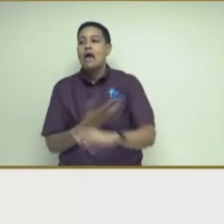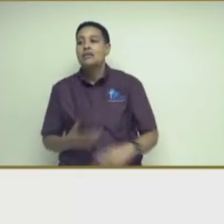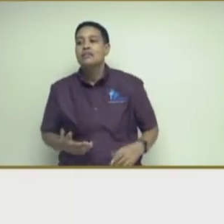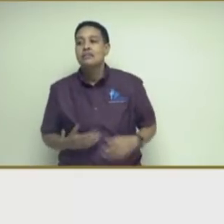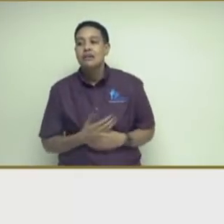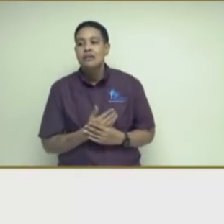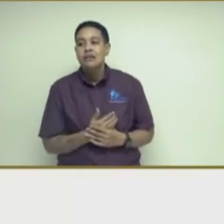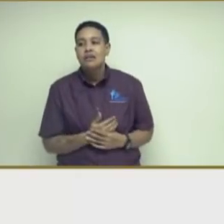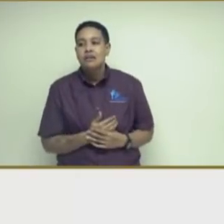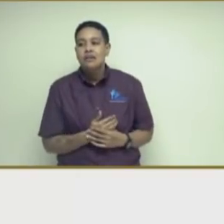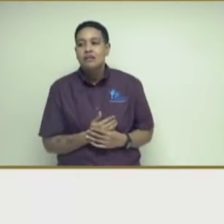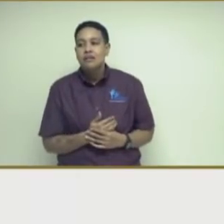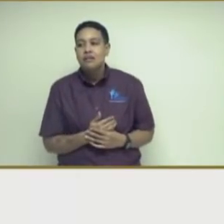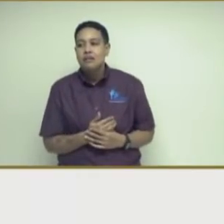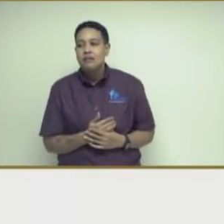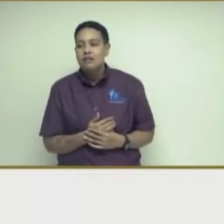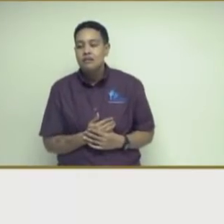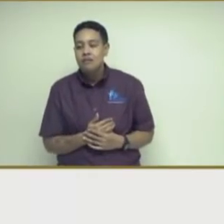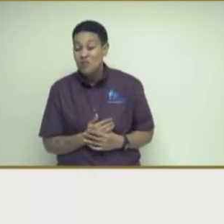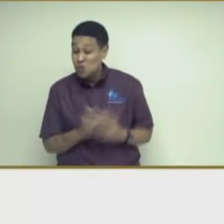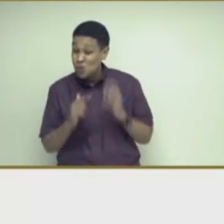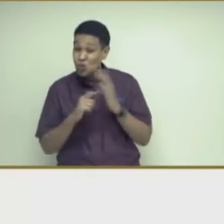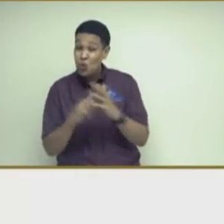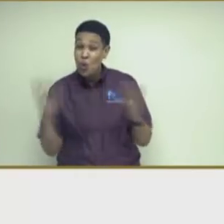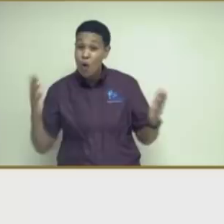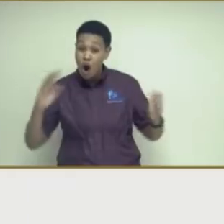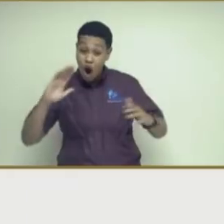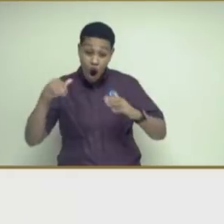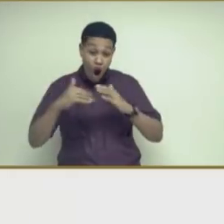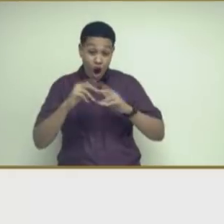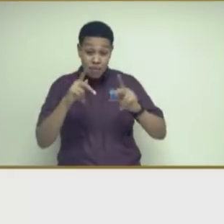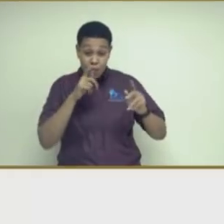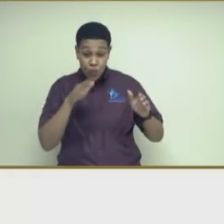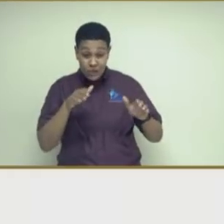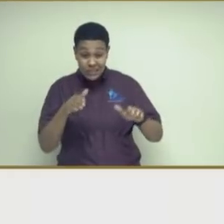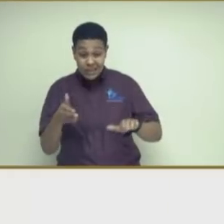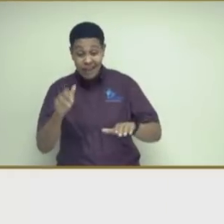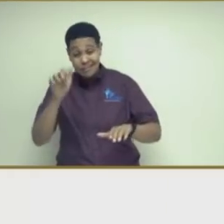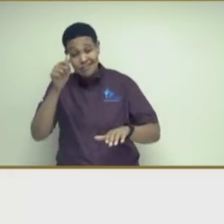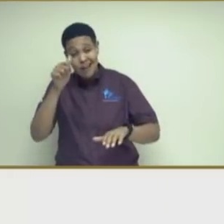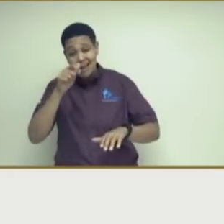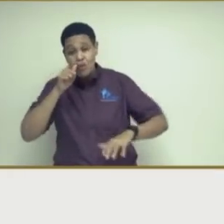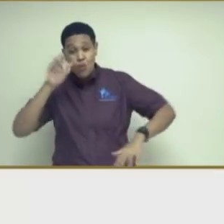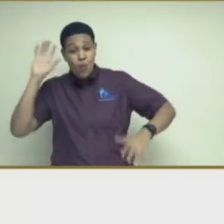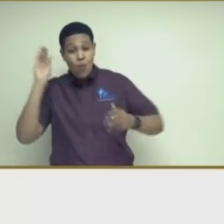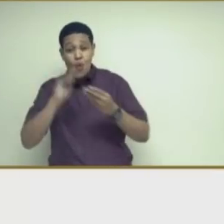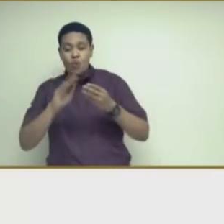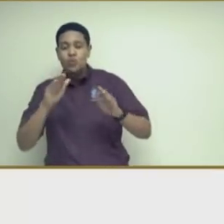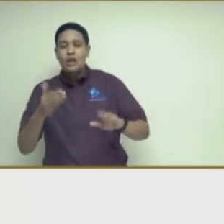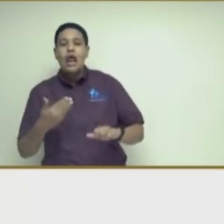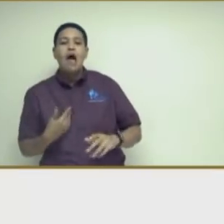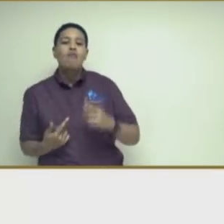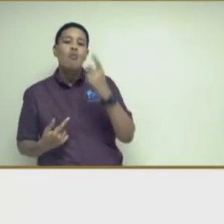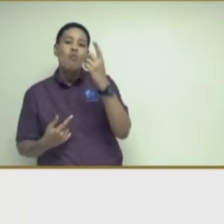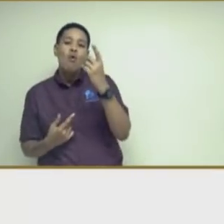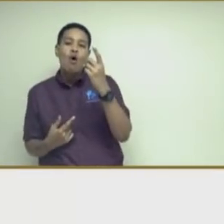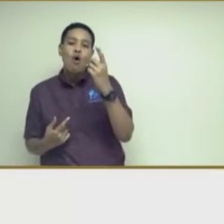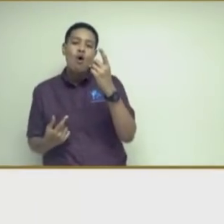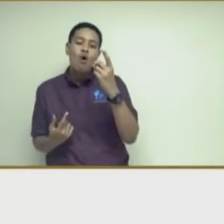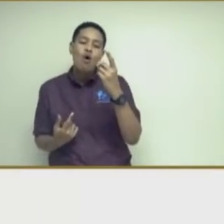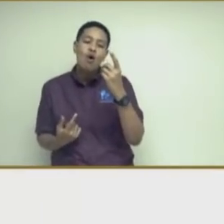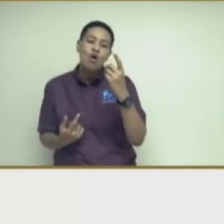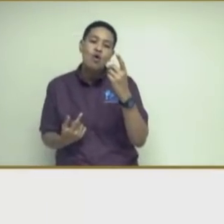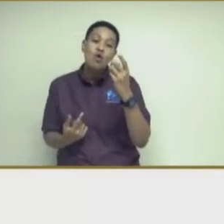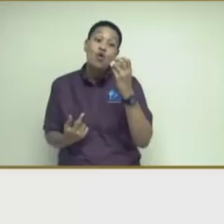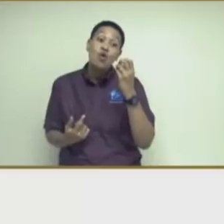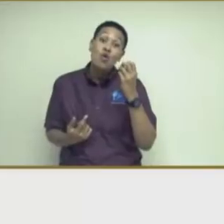what it is showing is that all the persons who passed, the 10 persons, had one, and